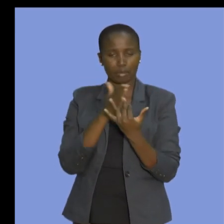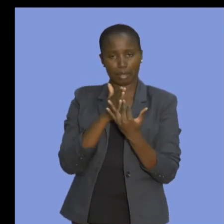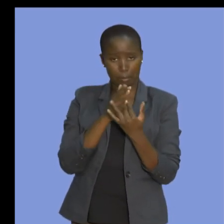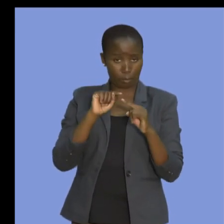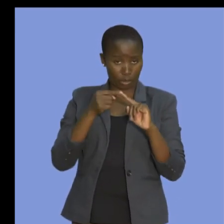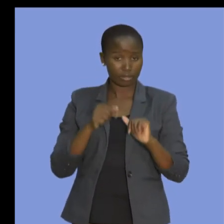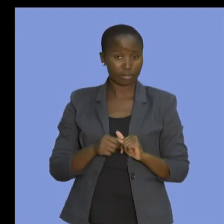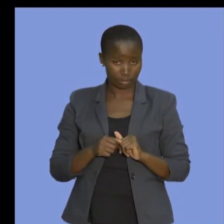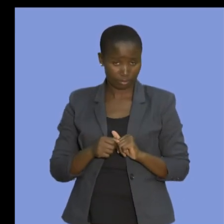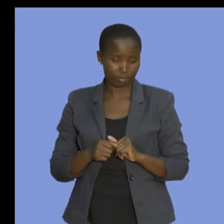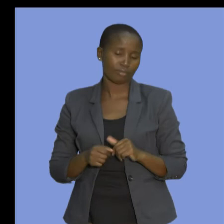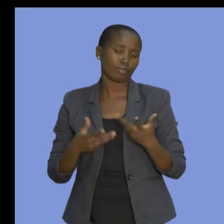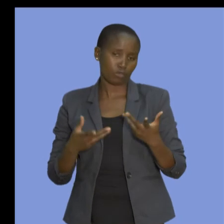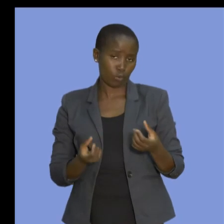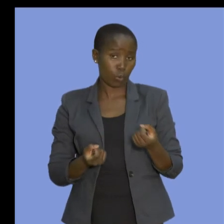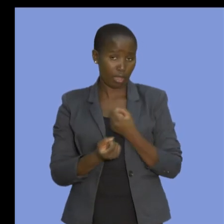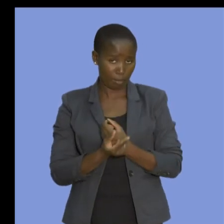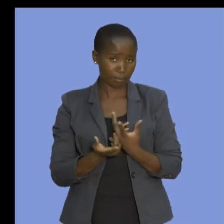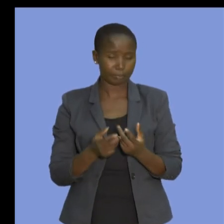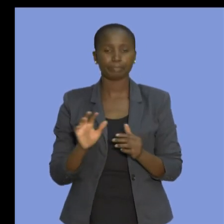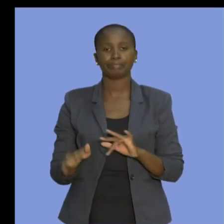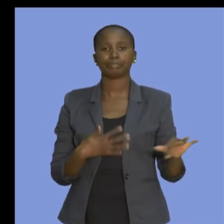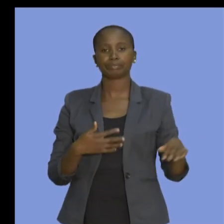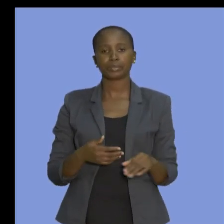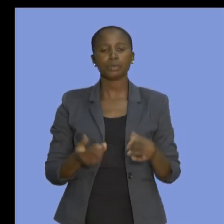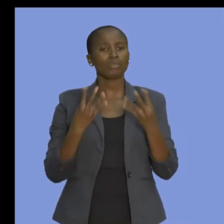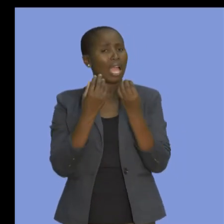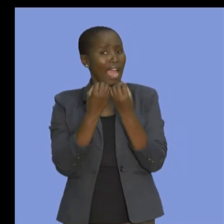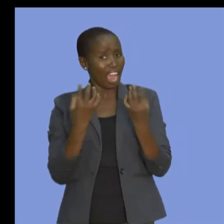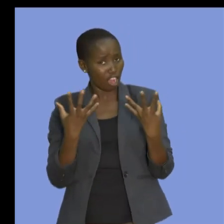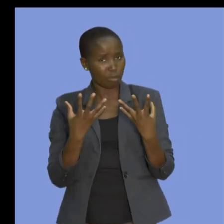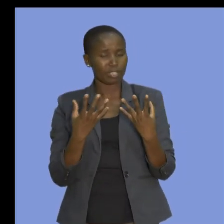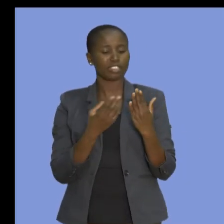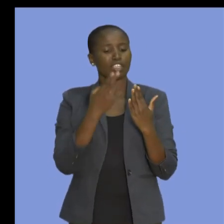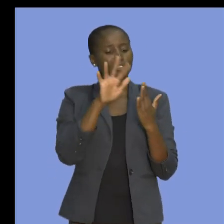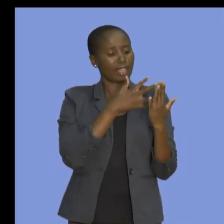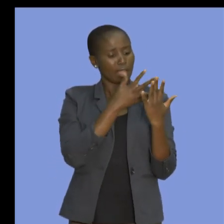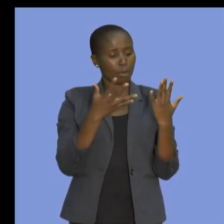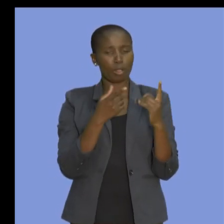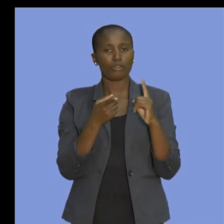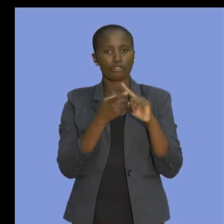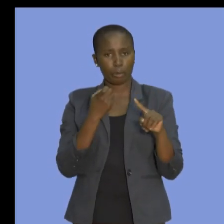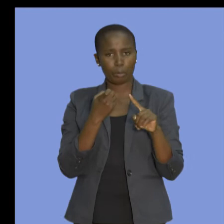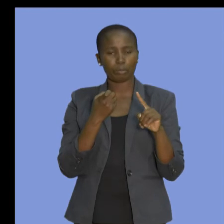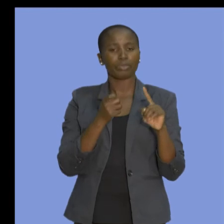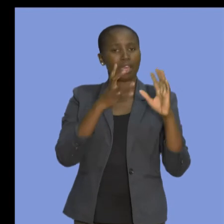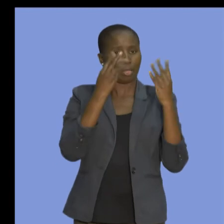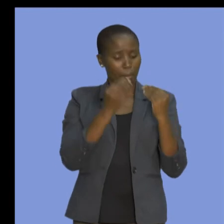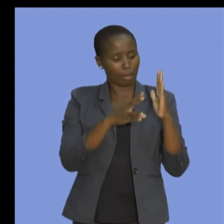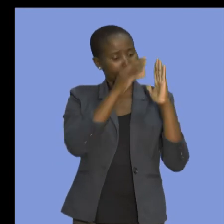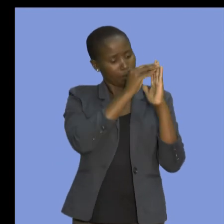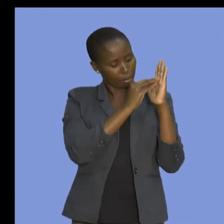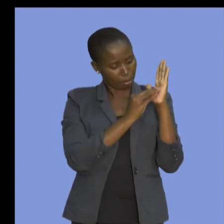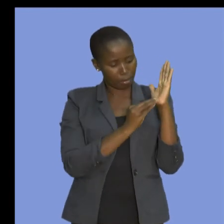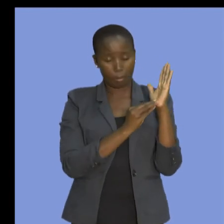Now, a frequency polygon is drawn from frequency table. We agreed. We find the midpoint for